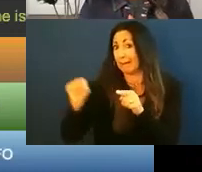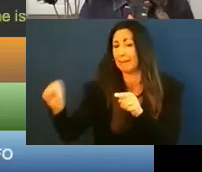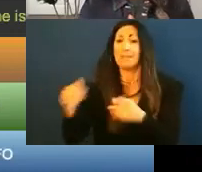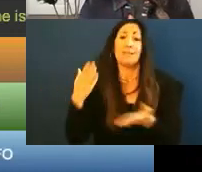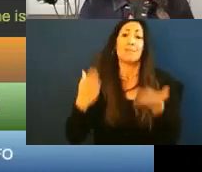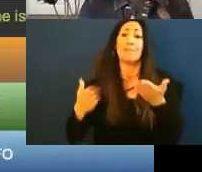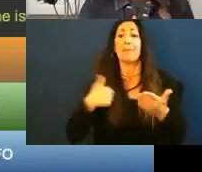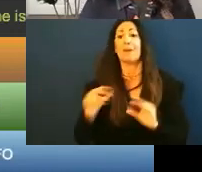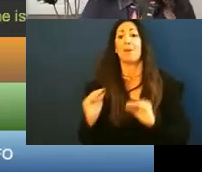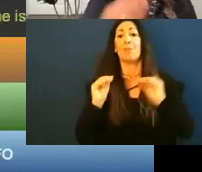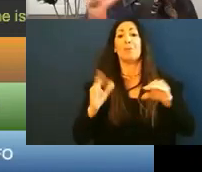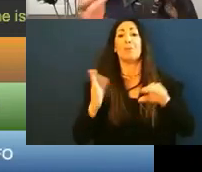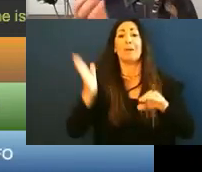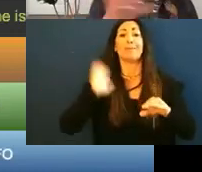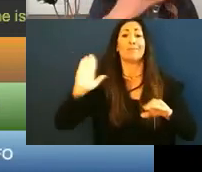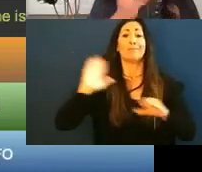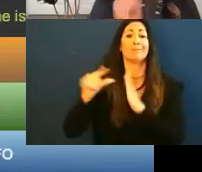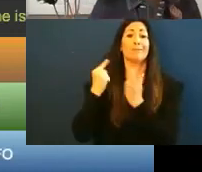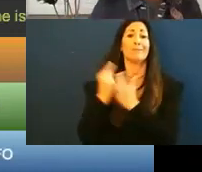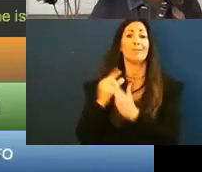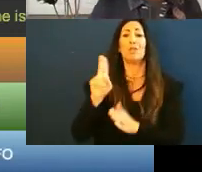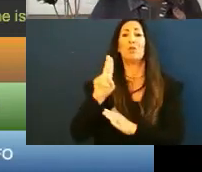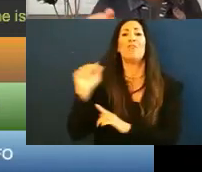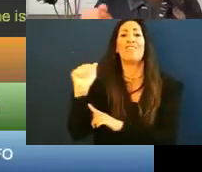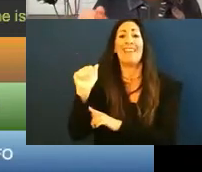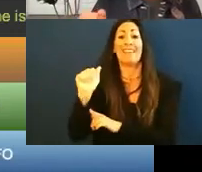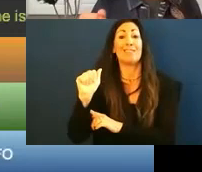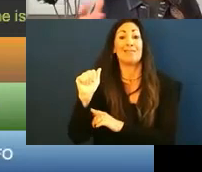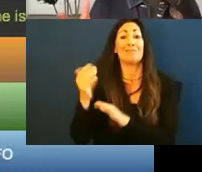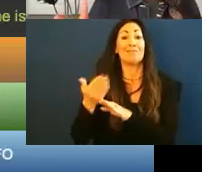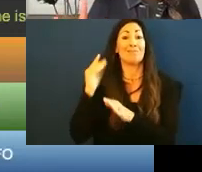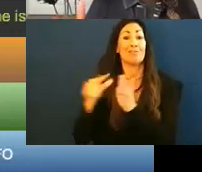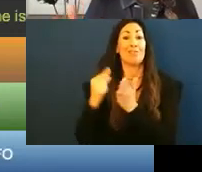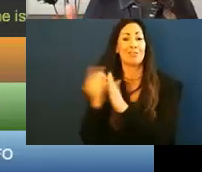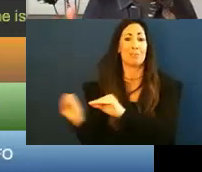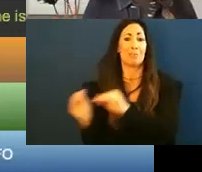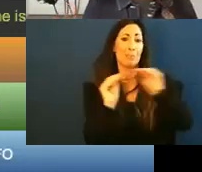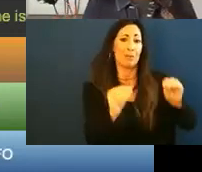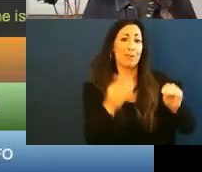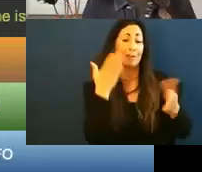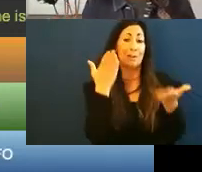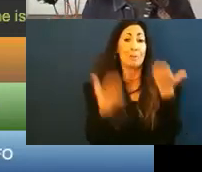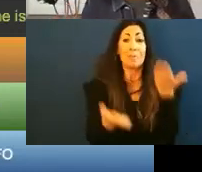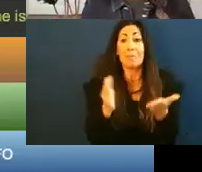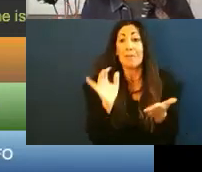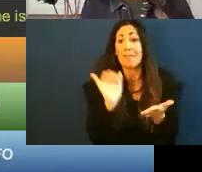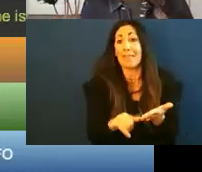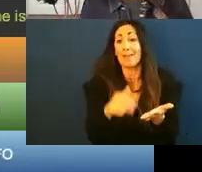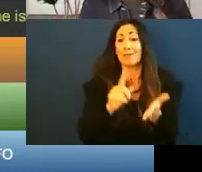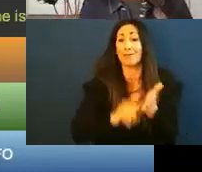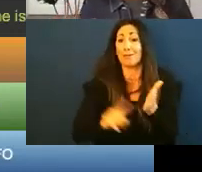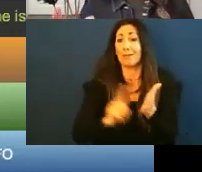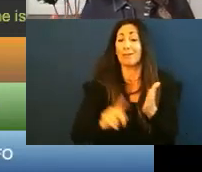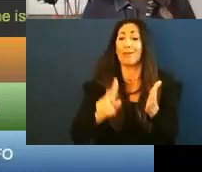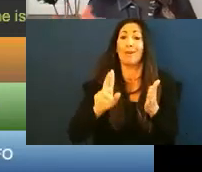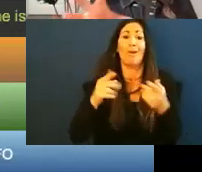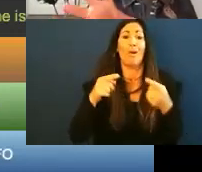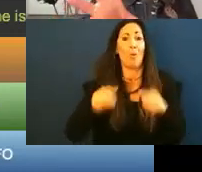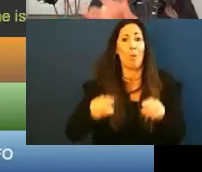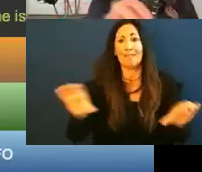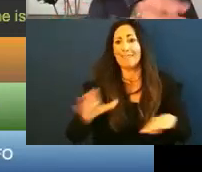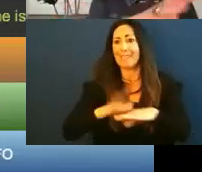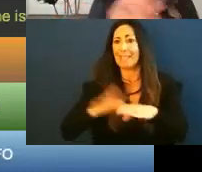my alma mater, maybe I want to put the U of A up there. So maybe it's research that I conducted when I was at the University of Auckland.